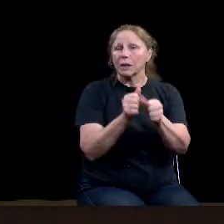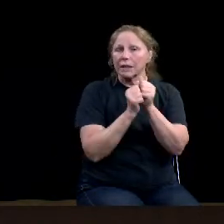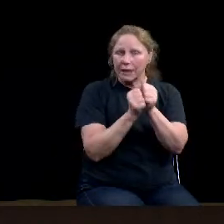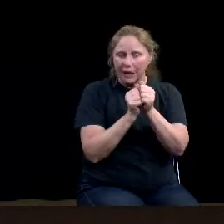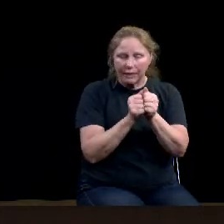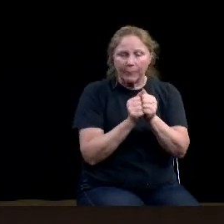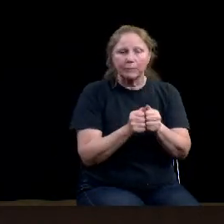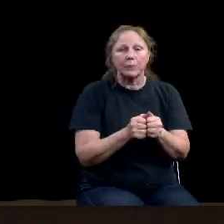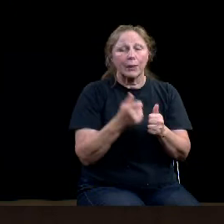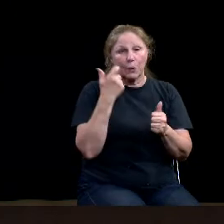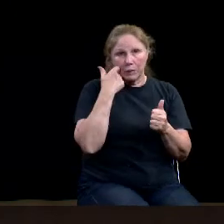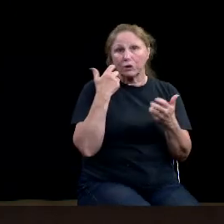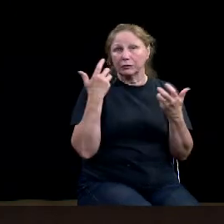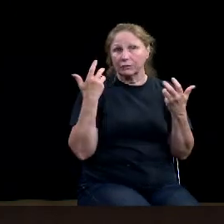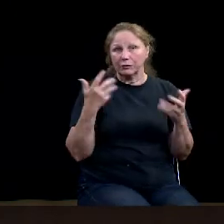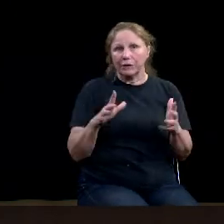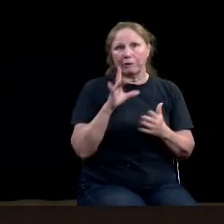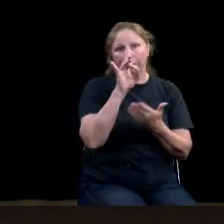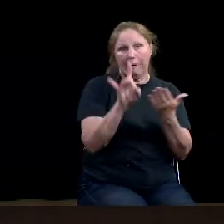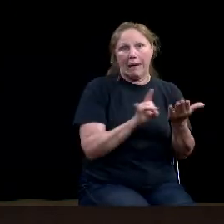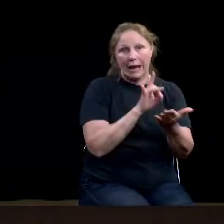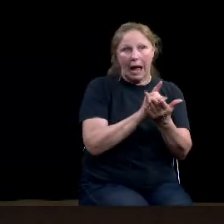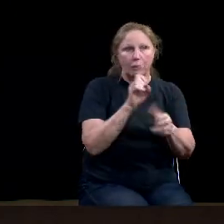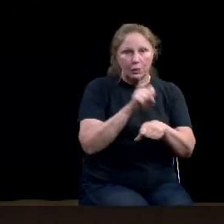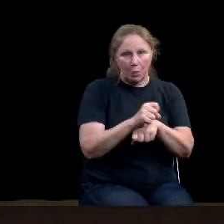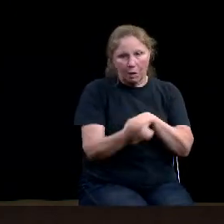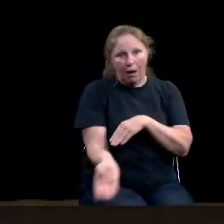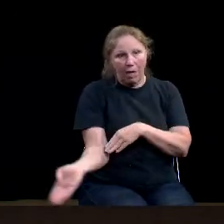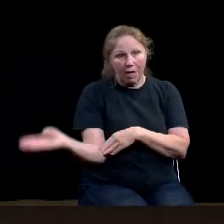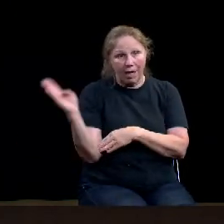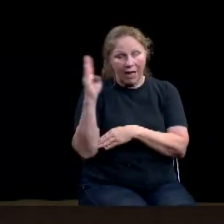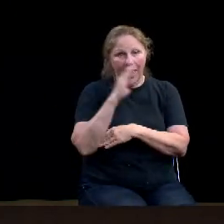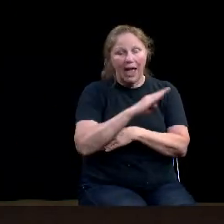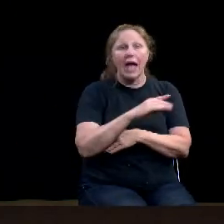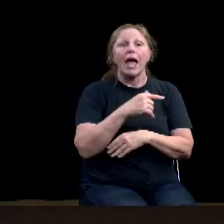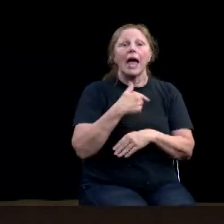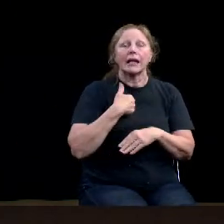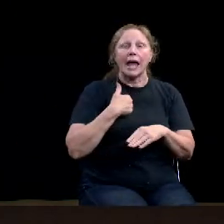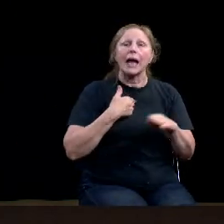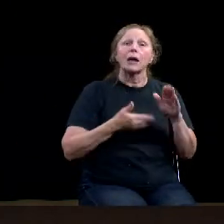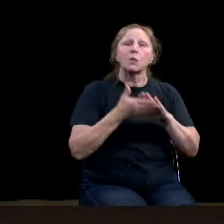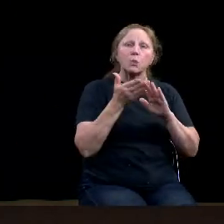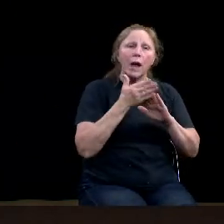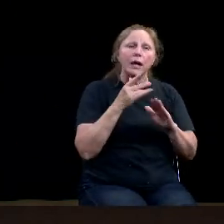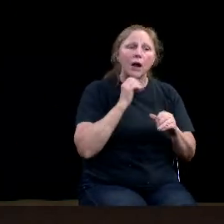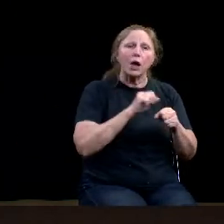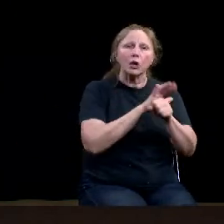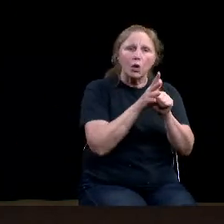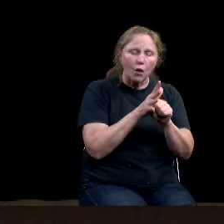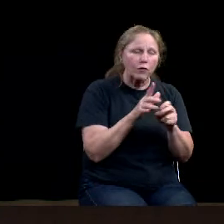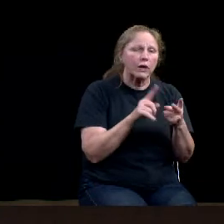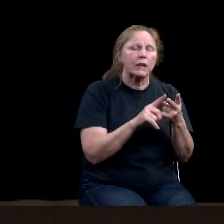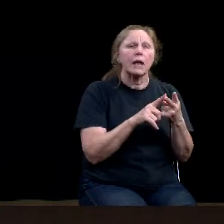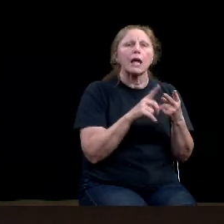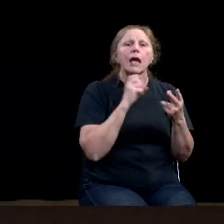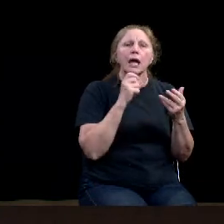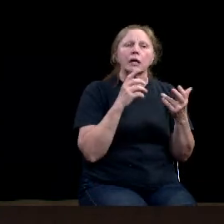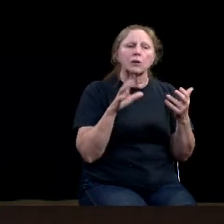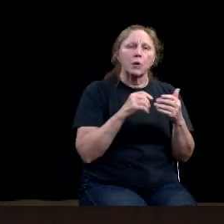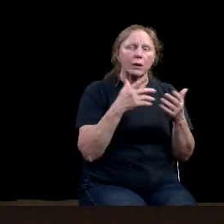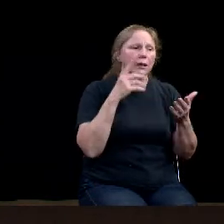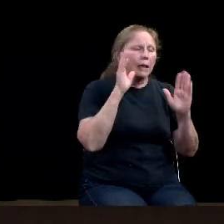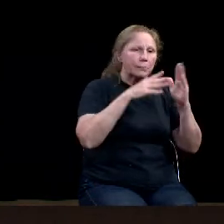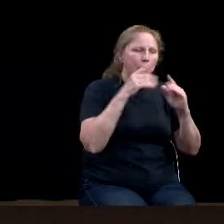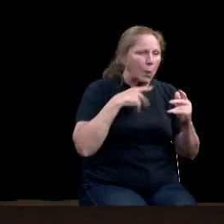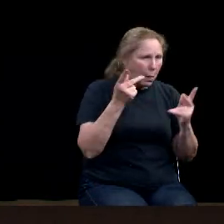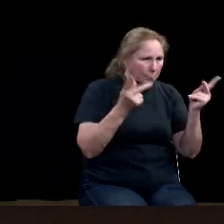COVID-19 and pursuing affordable housing in the community and looking at equitable economic development, and we were talking about all of those things this afternoon,